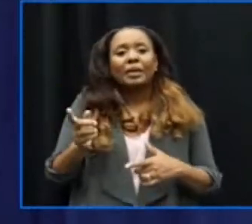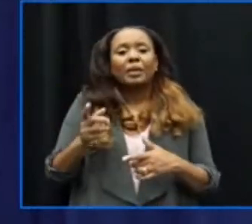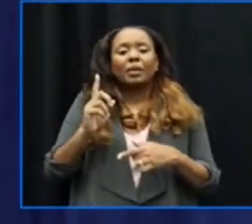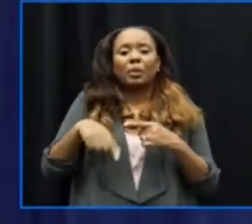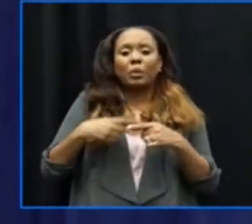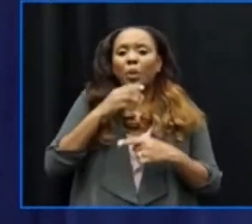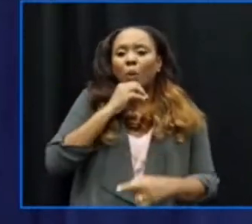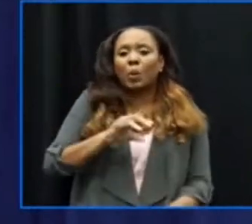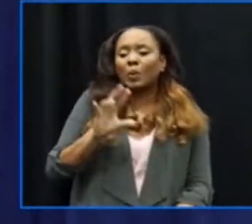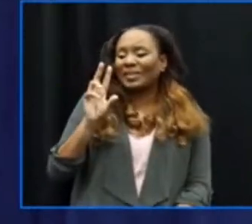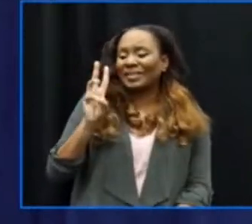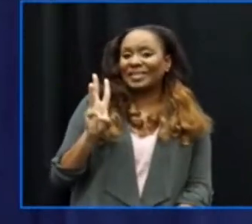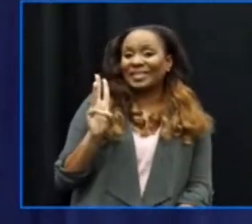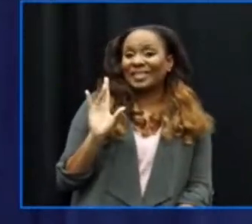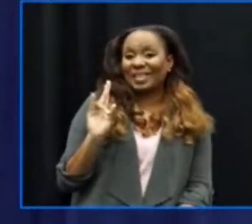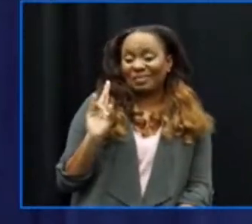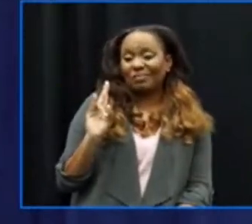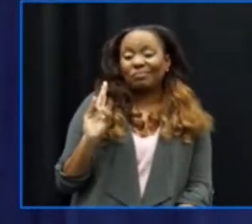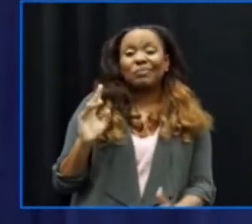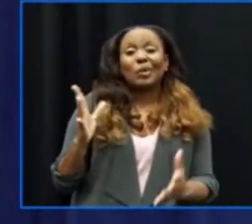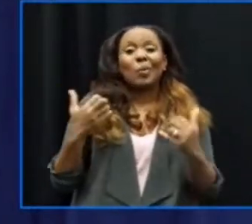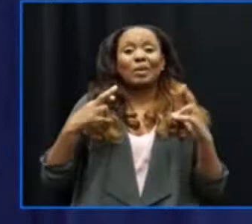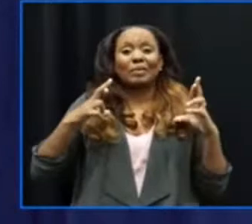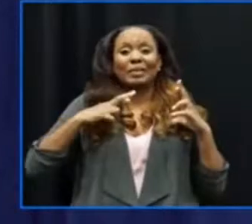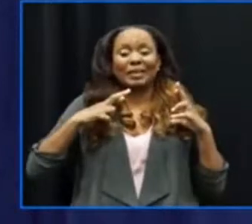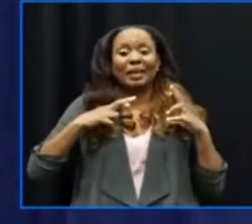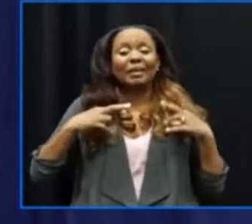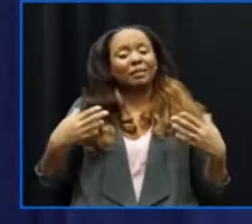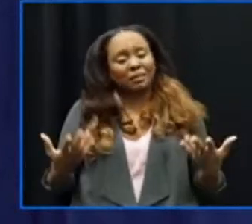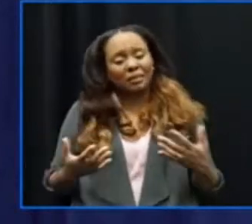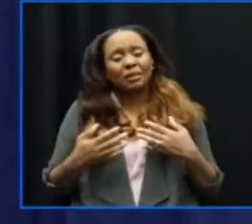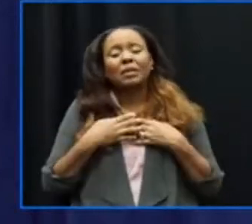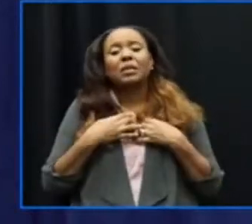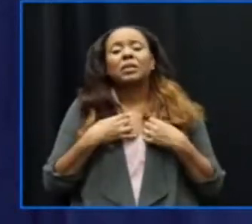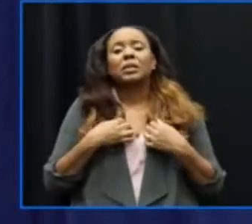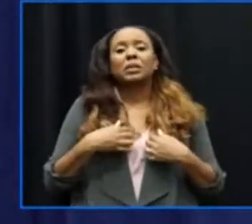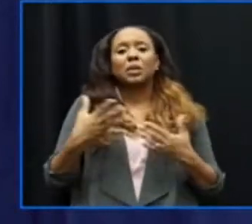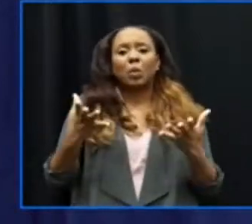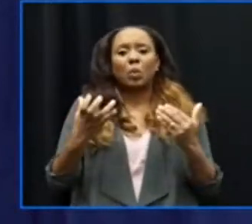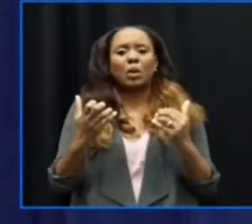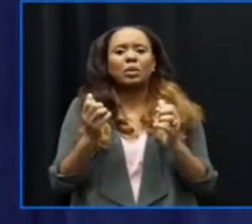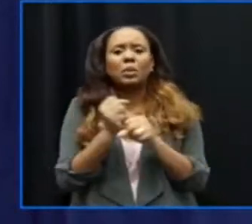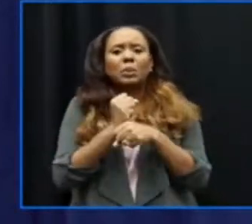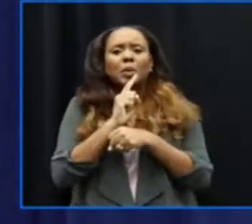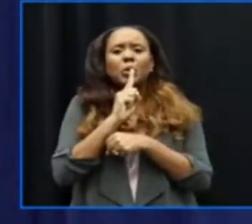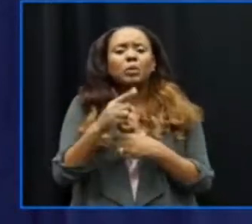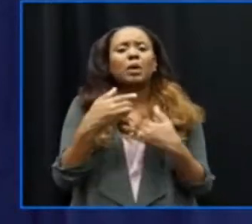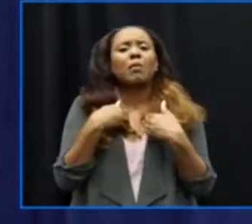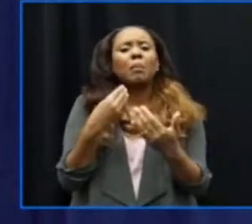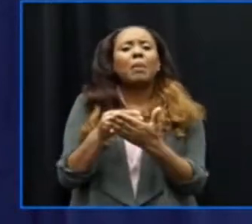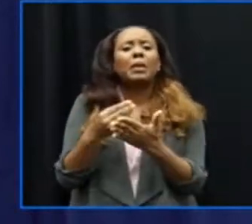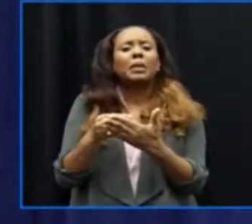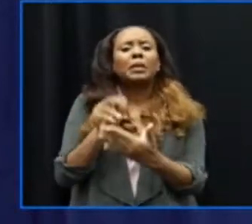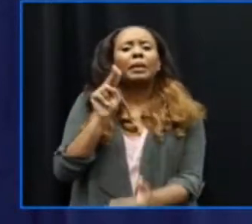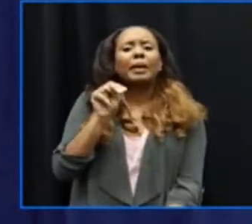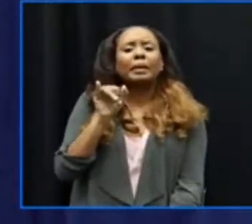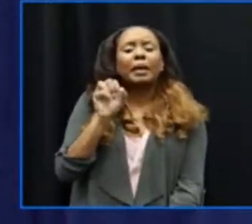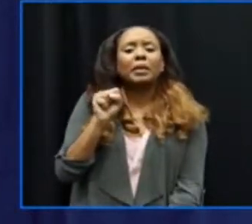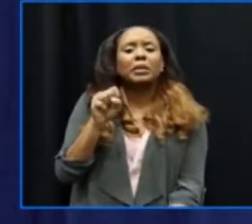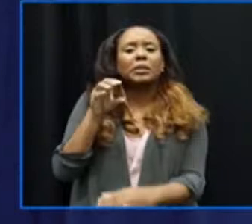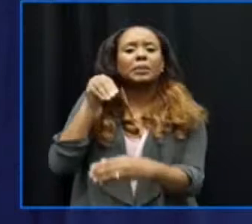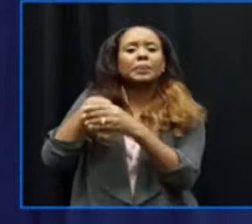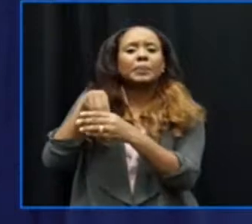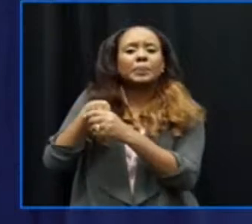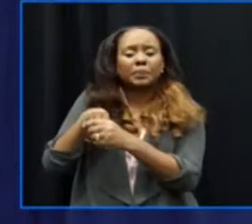looking forward to a lifetime pension, another 20 years, at least 25 years thereafter. So it's really a long-term promise that the